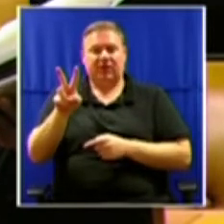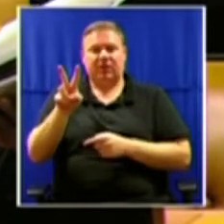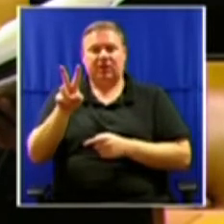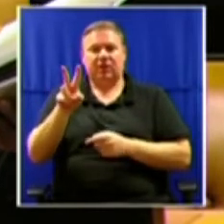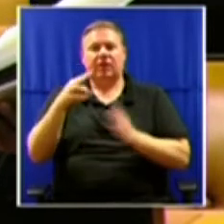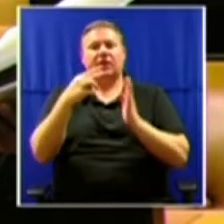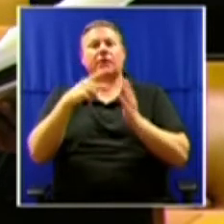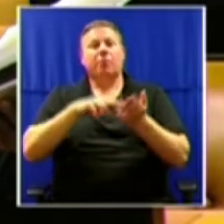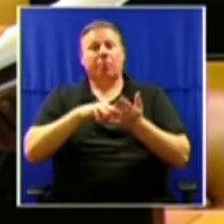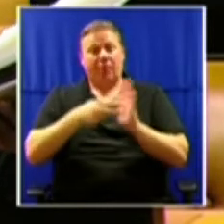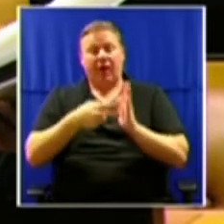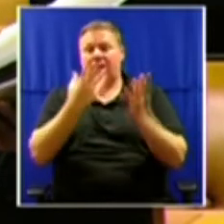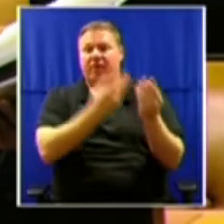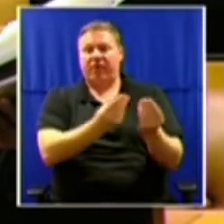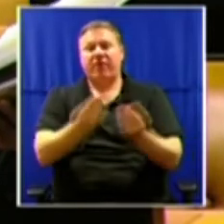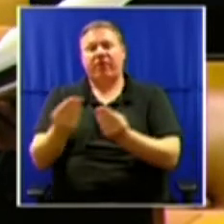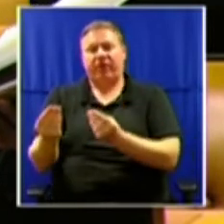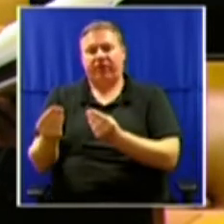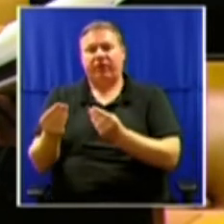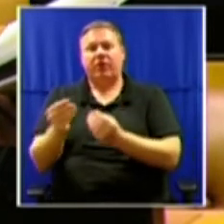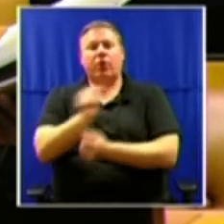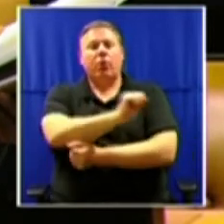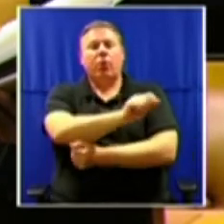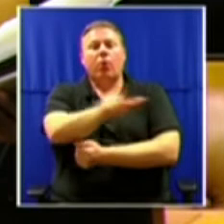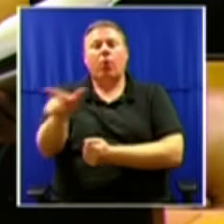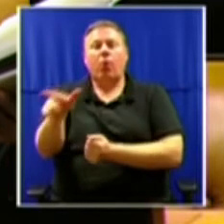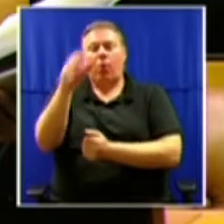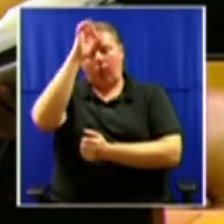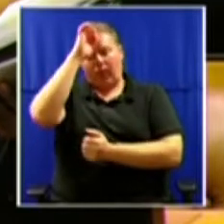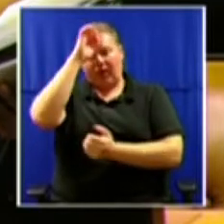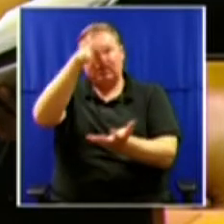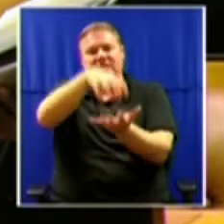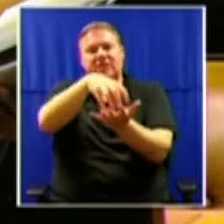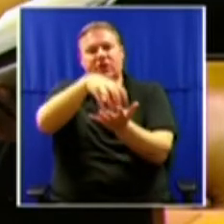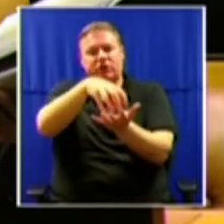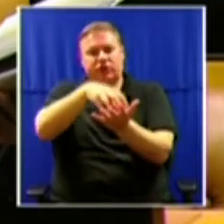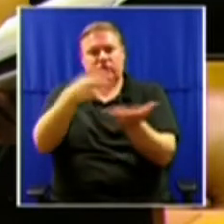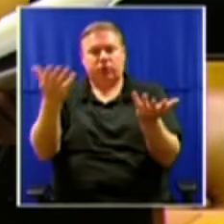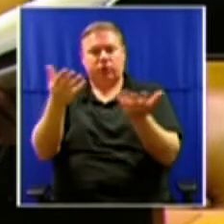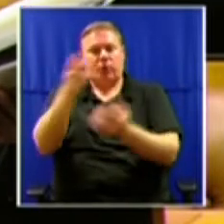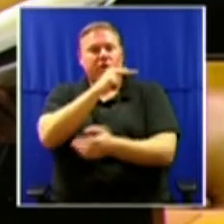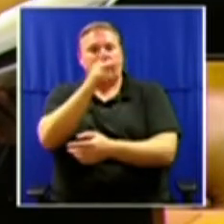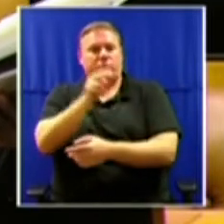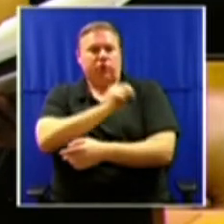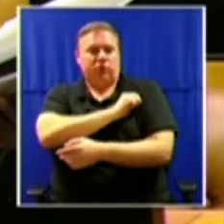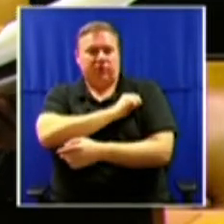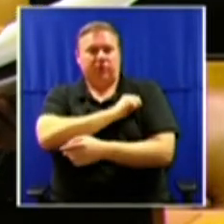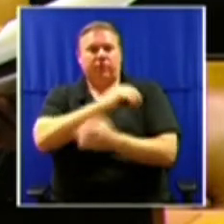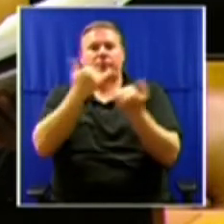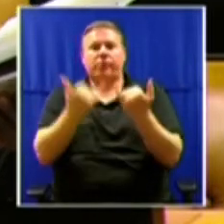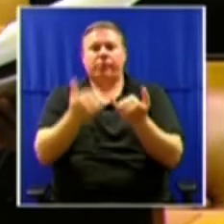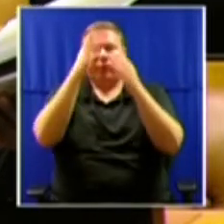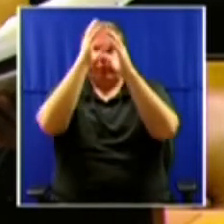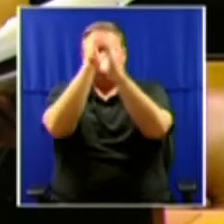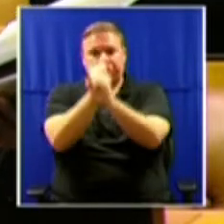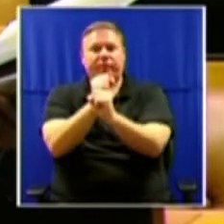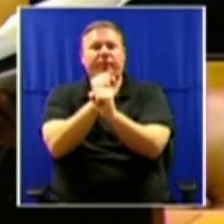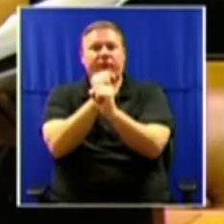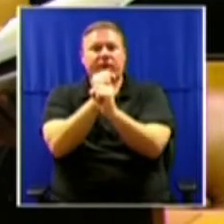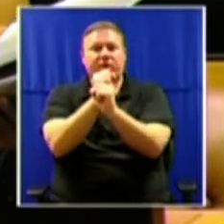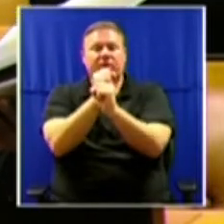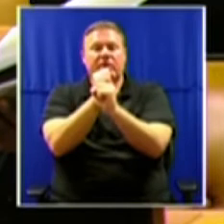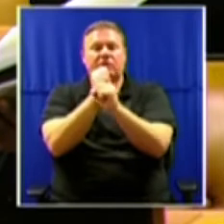plan at all police stations in KwaZulu-Natal. The plan focuses on stabilizing the